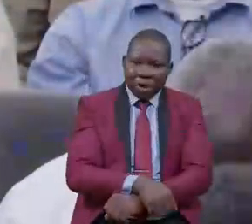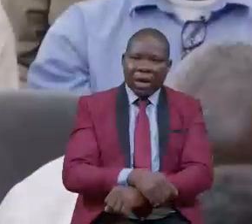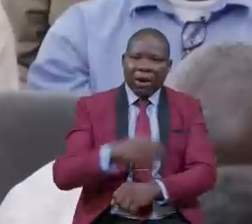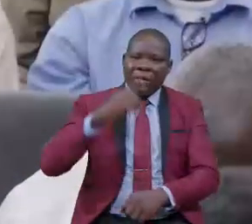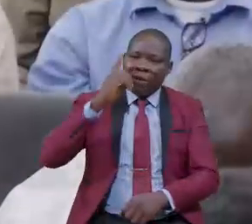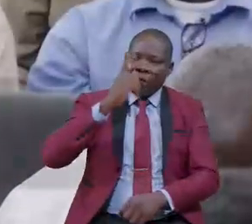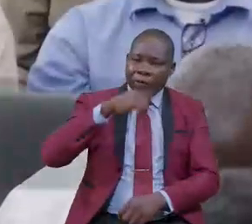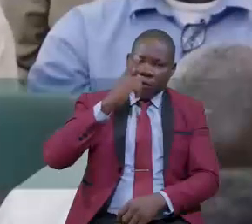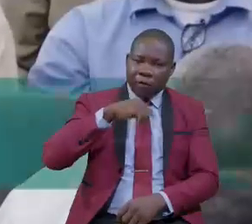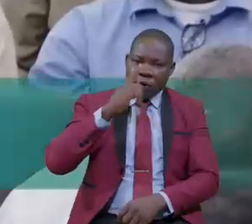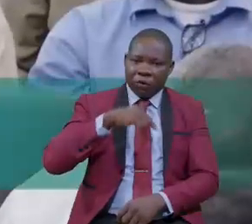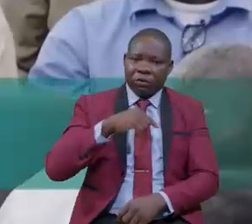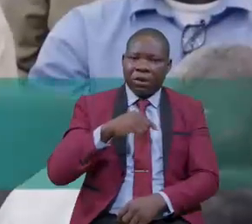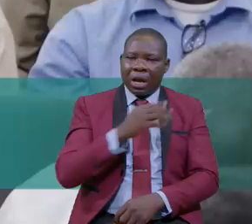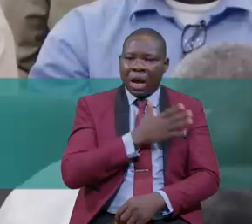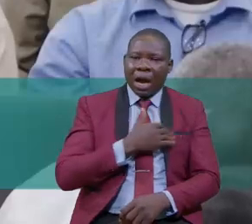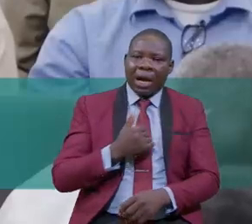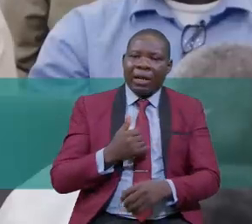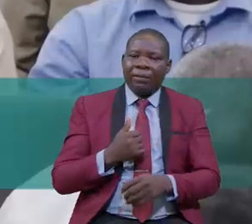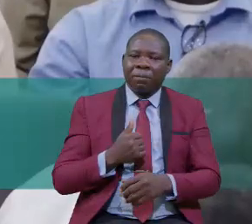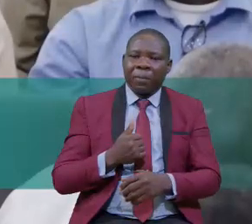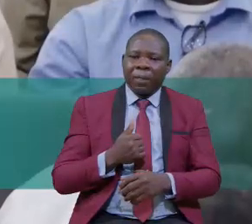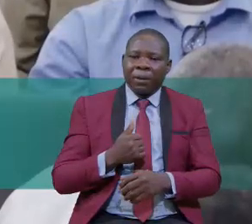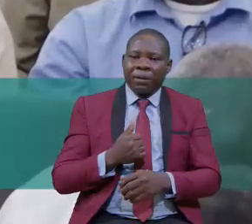we also conquer preconceived